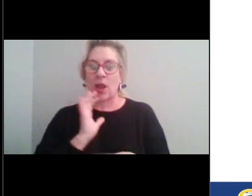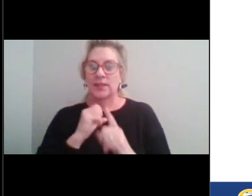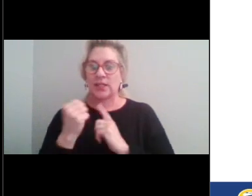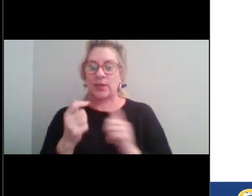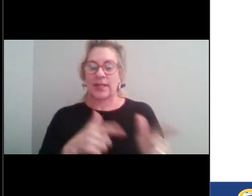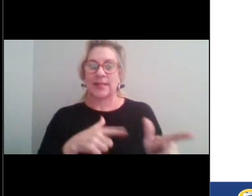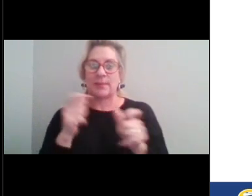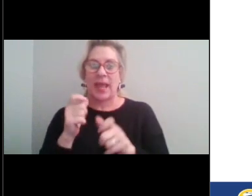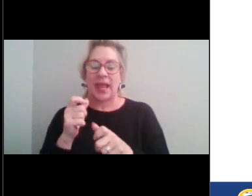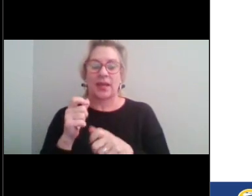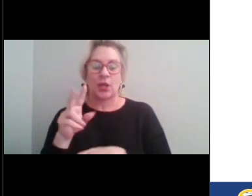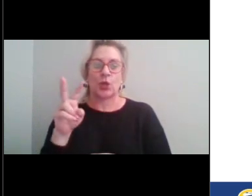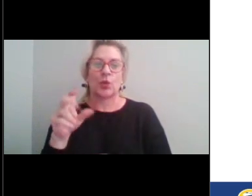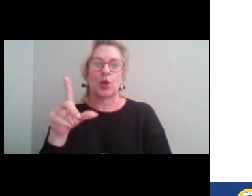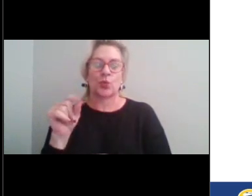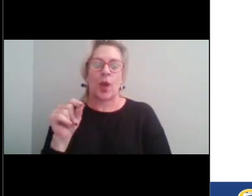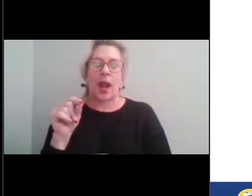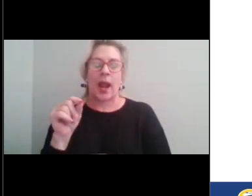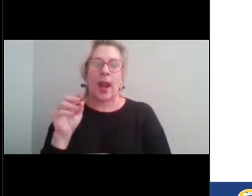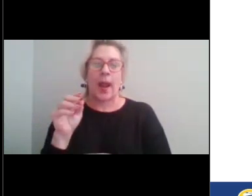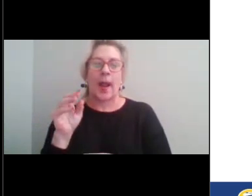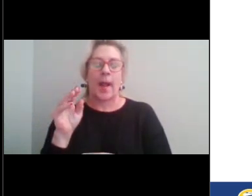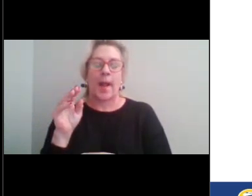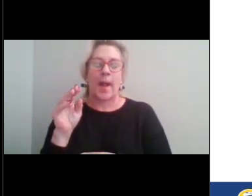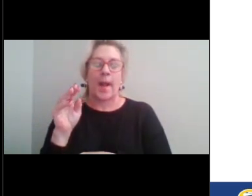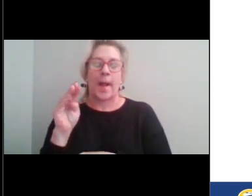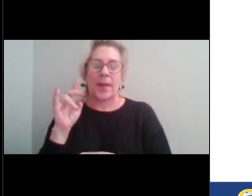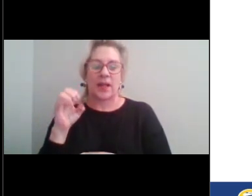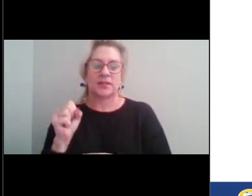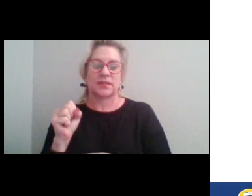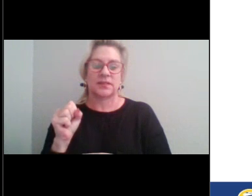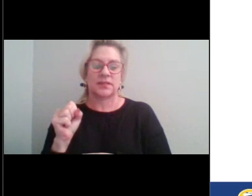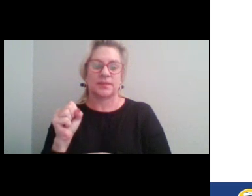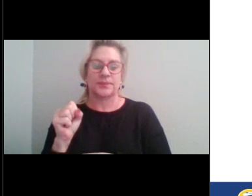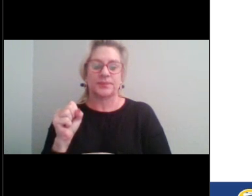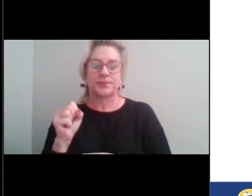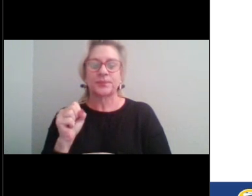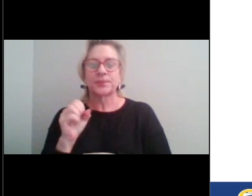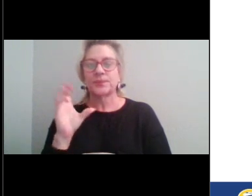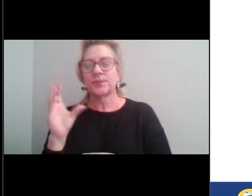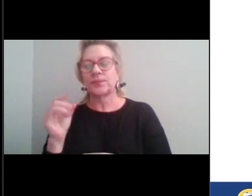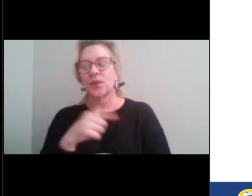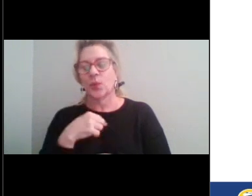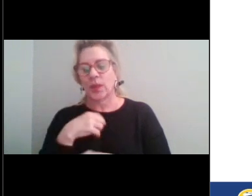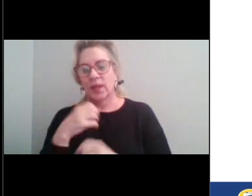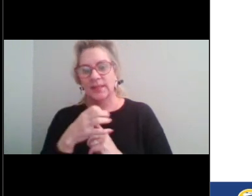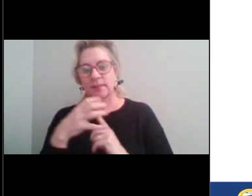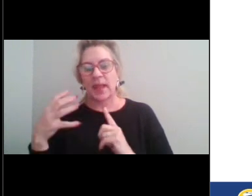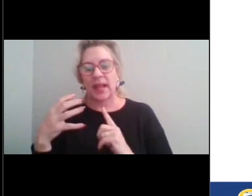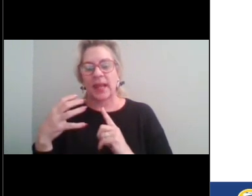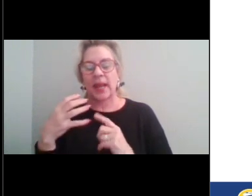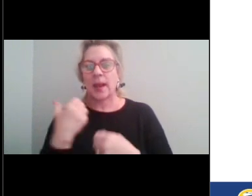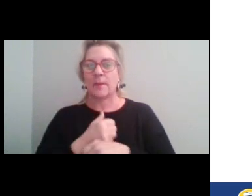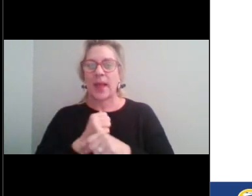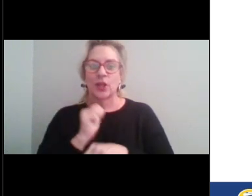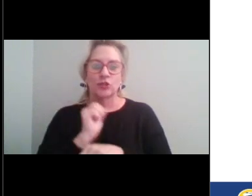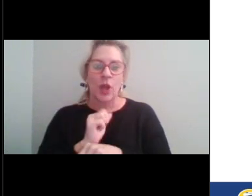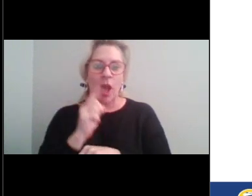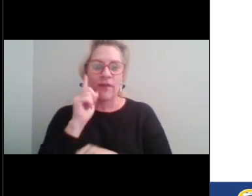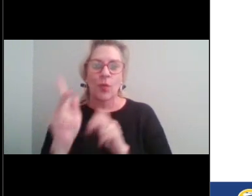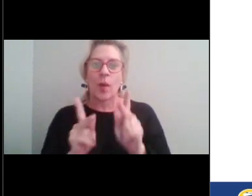capable of 220 miles per hour or more. We are charged under the law with expanding economic development and creating jobs. I'm